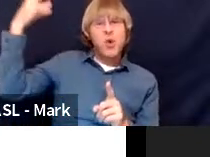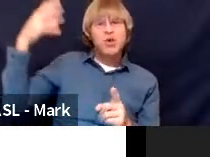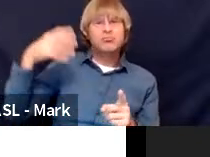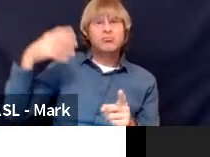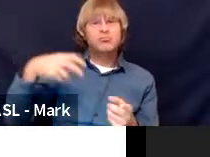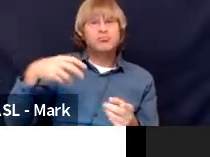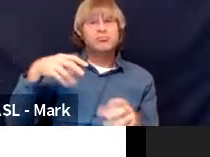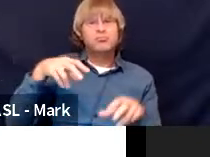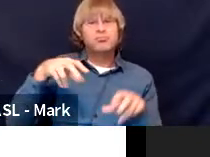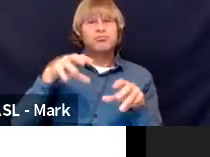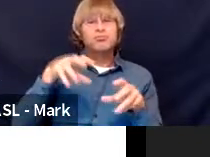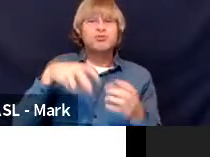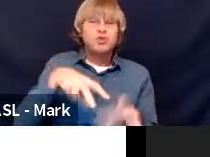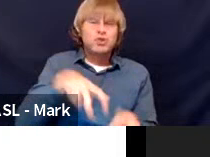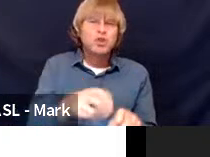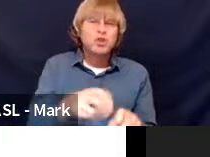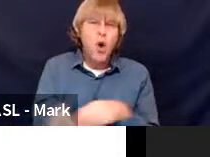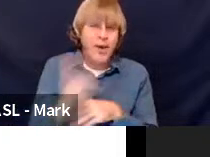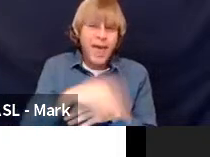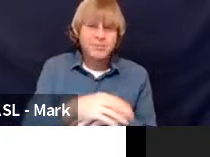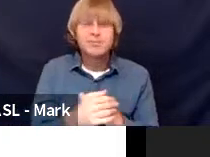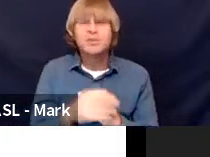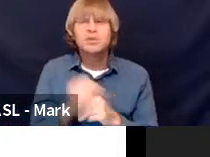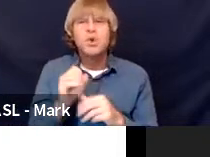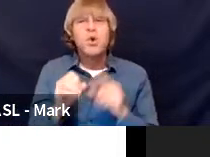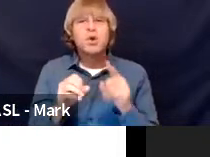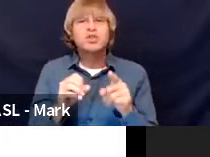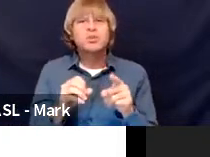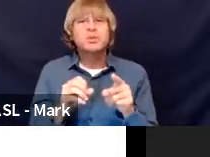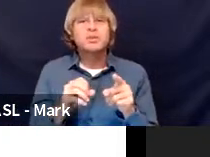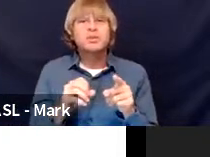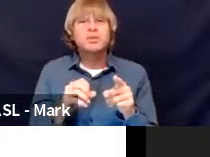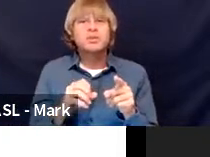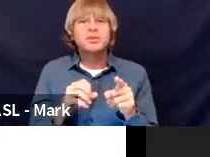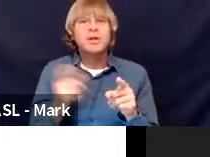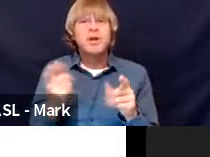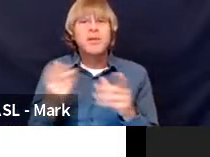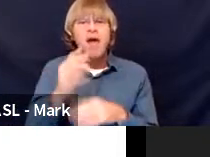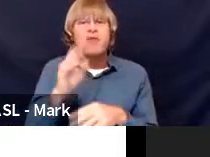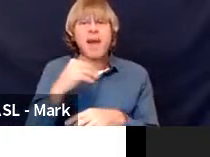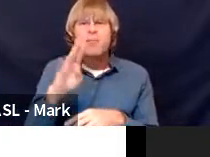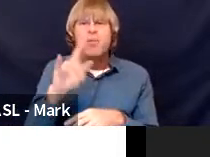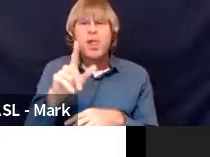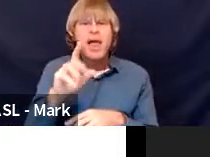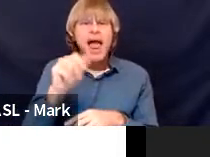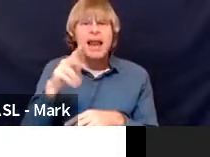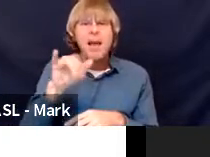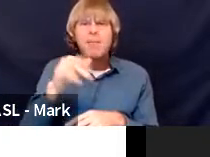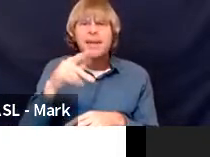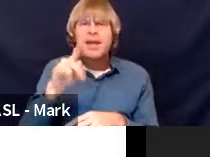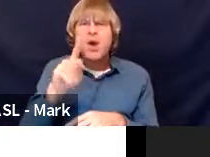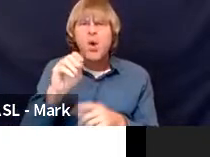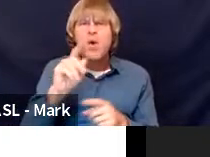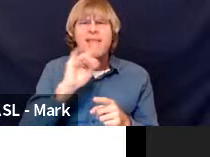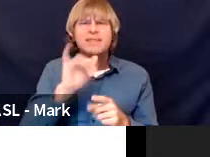day. So she was bought here by Red Bull Amapico, which is